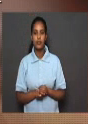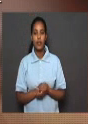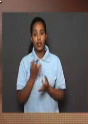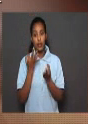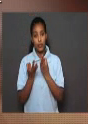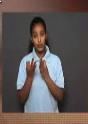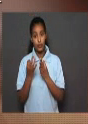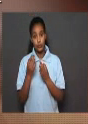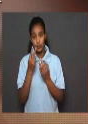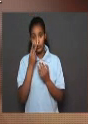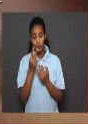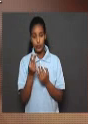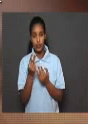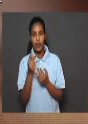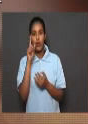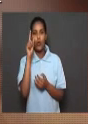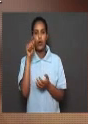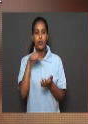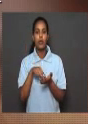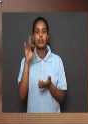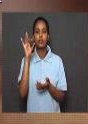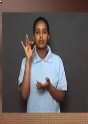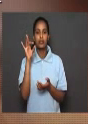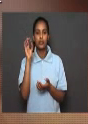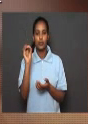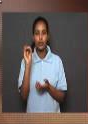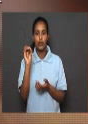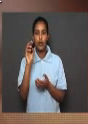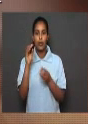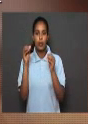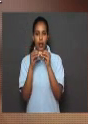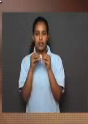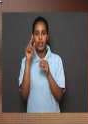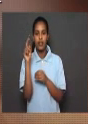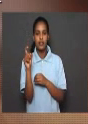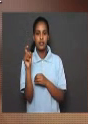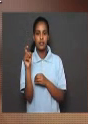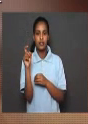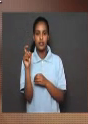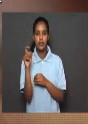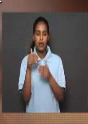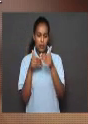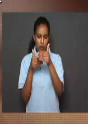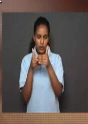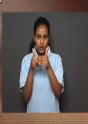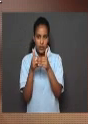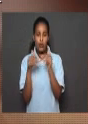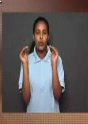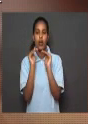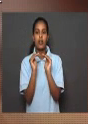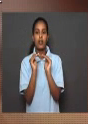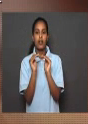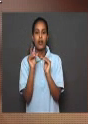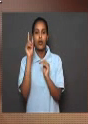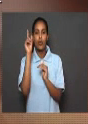If we assume that 1.0 plus X is approximately equal